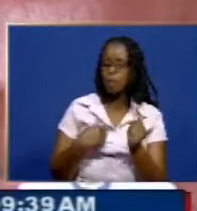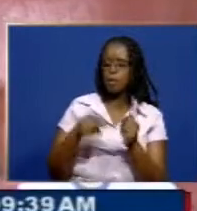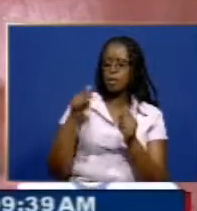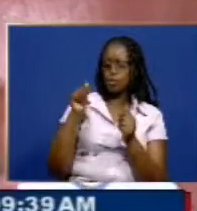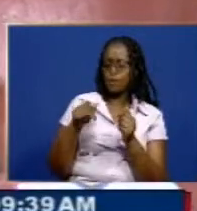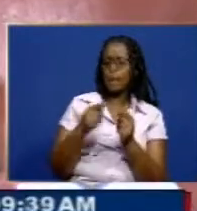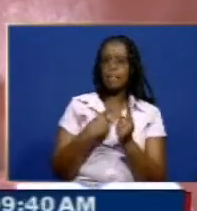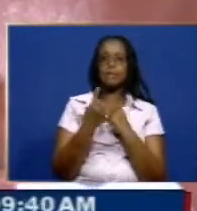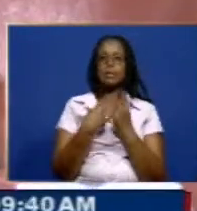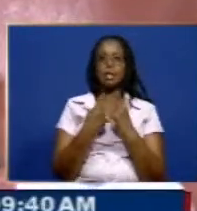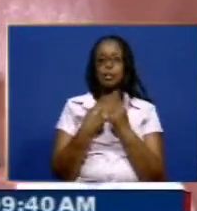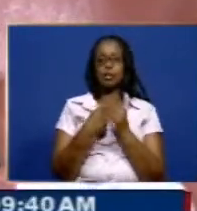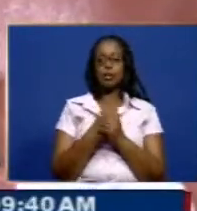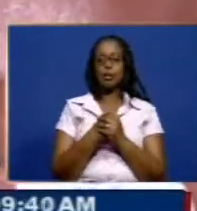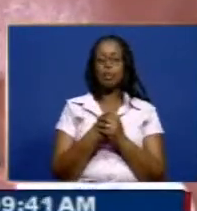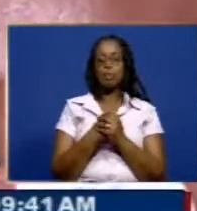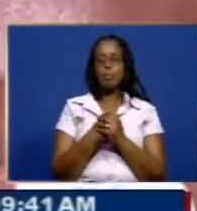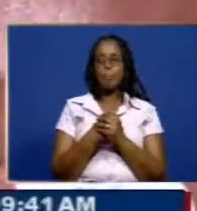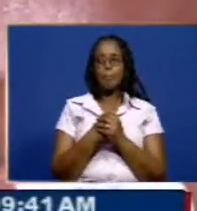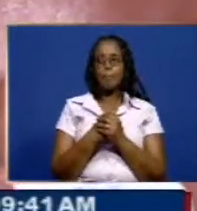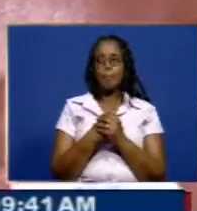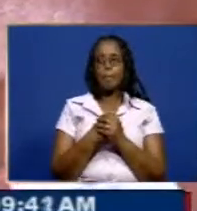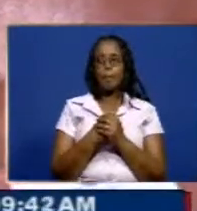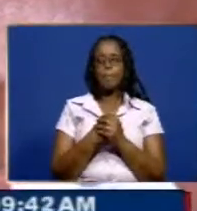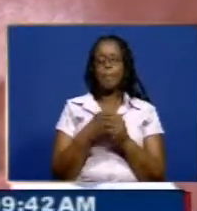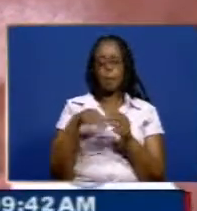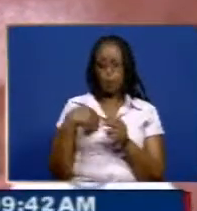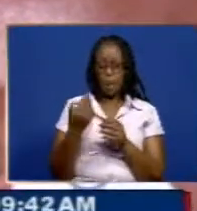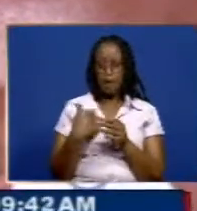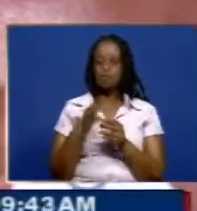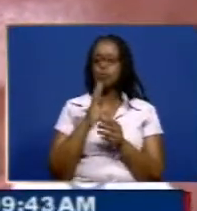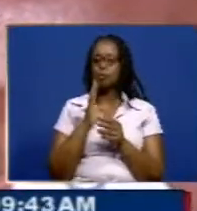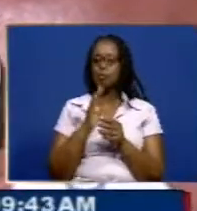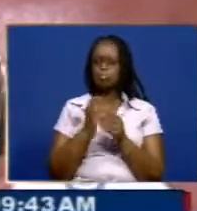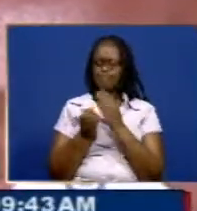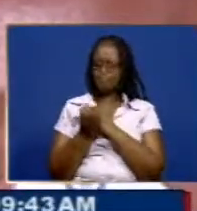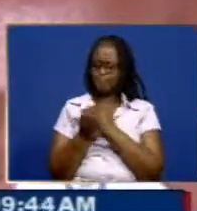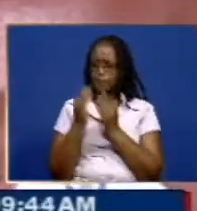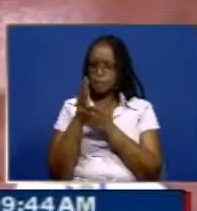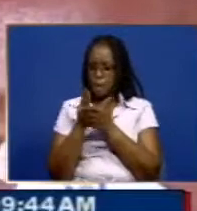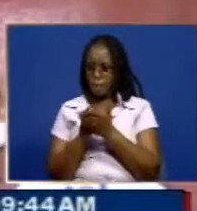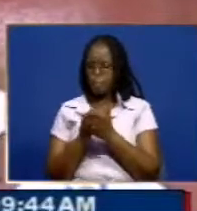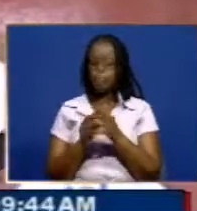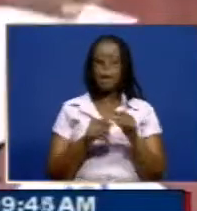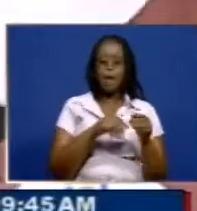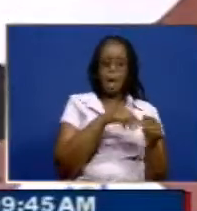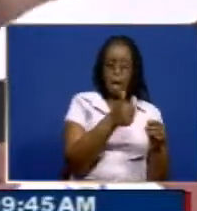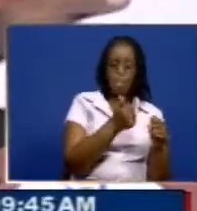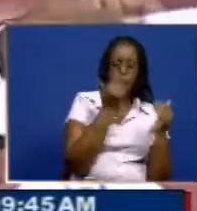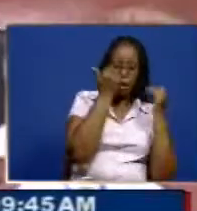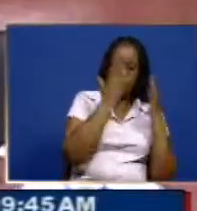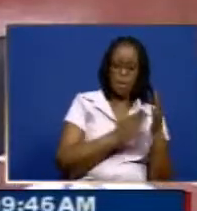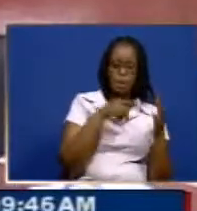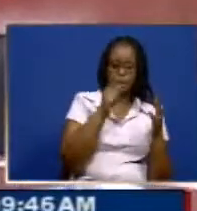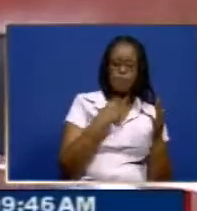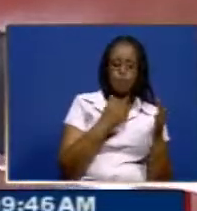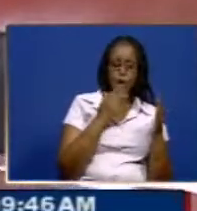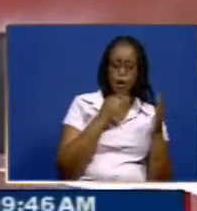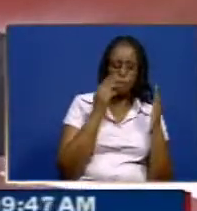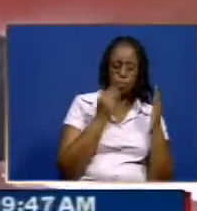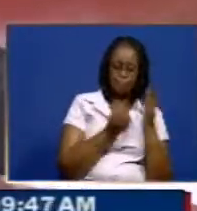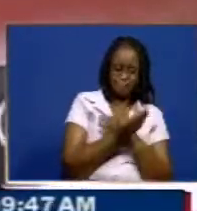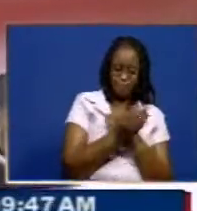proceedings. I will deal with some, and my learned colleague, Mr. Ndegwa, will deal with others. Chairman. How many issues are